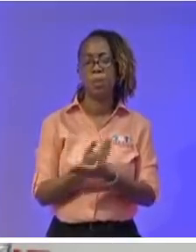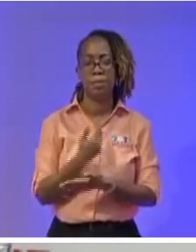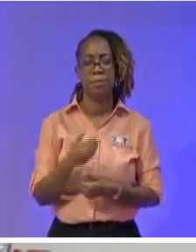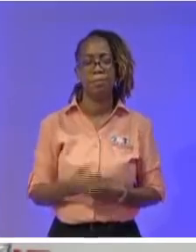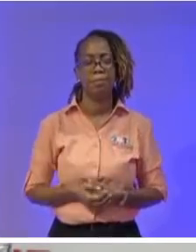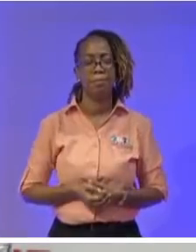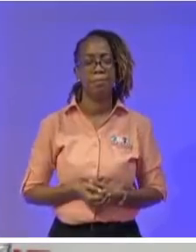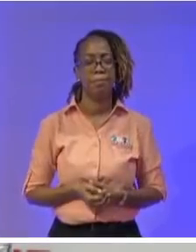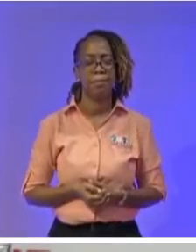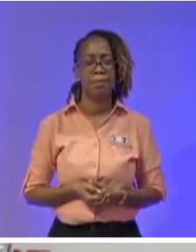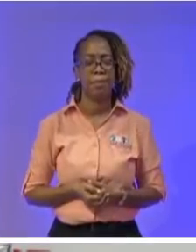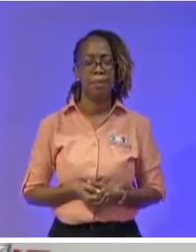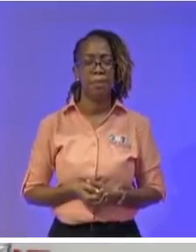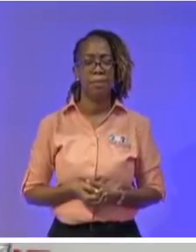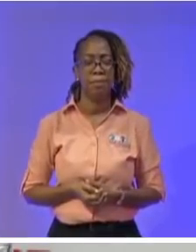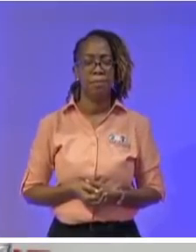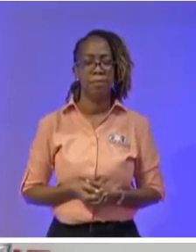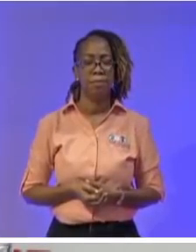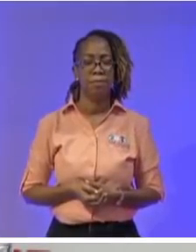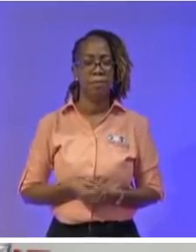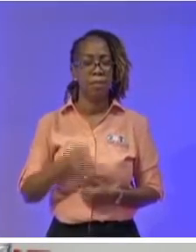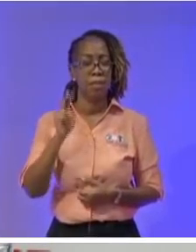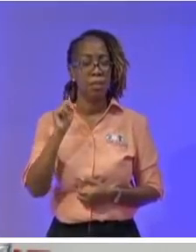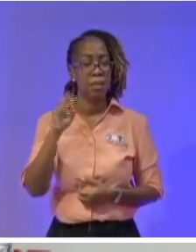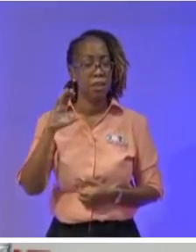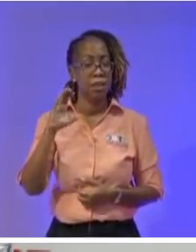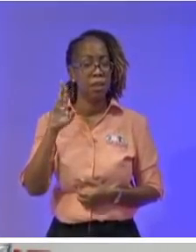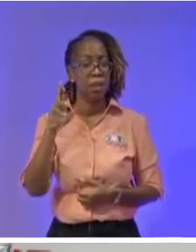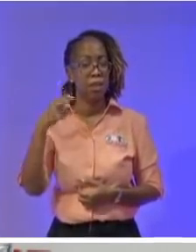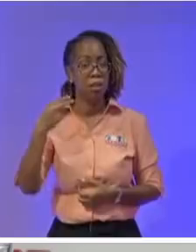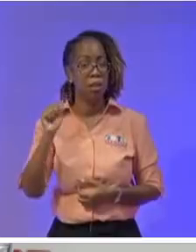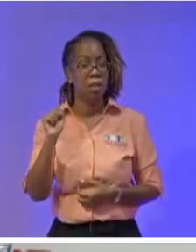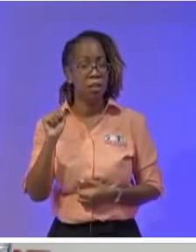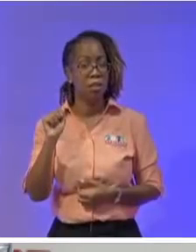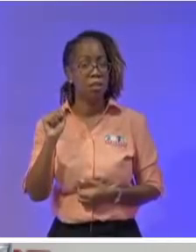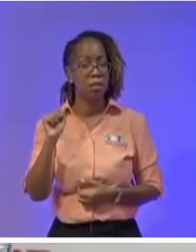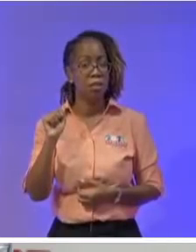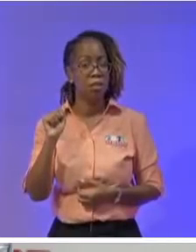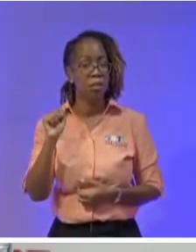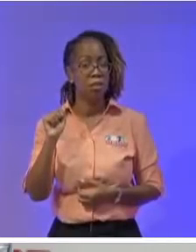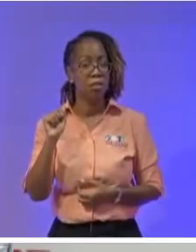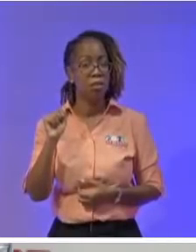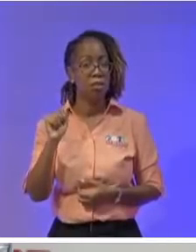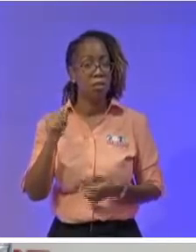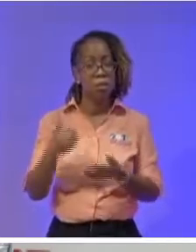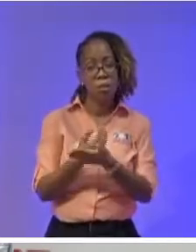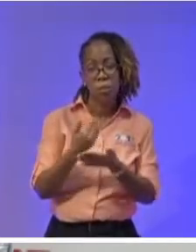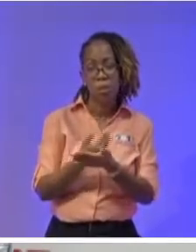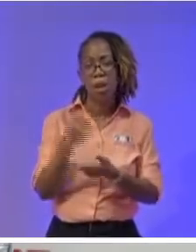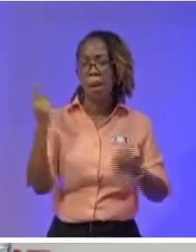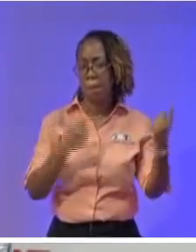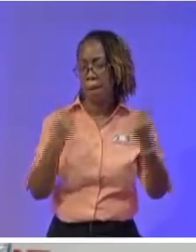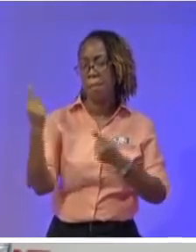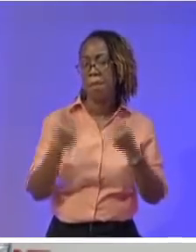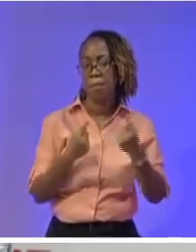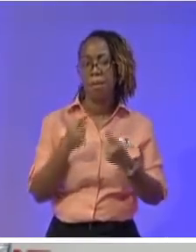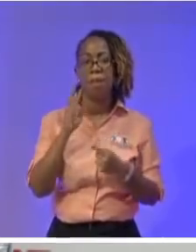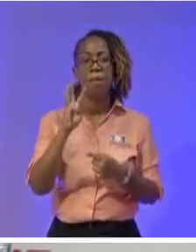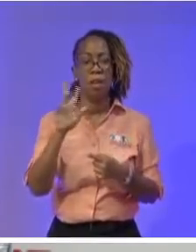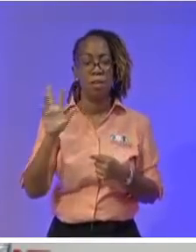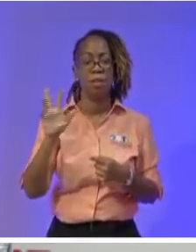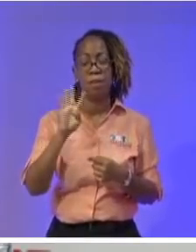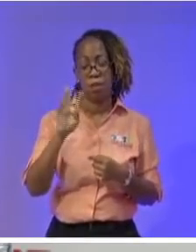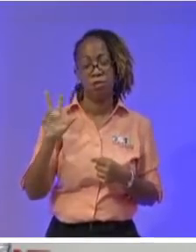NCRHA, you had a net gain of 43 persons. 46 would have left for